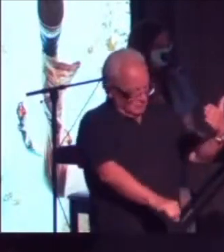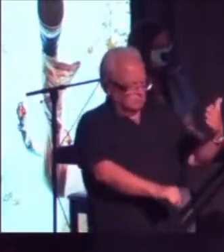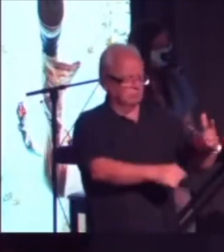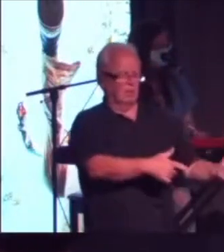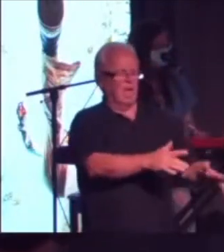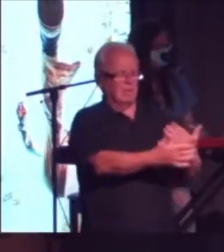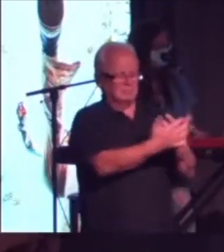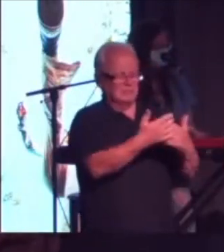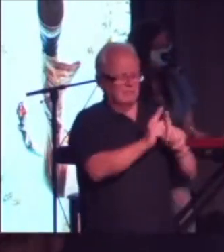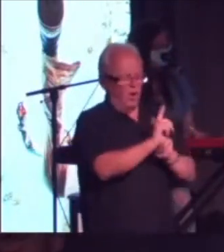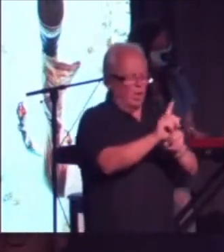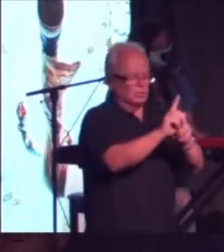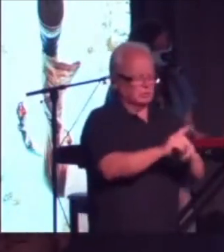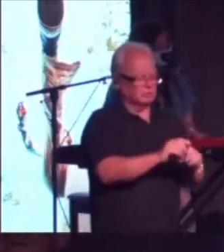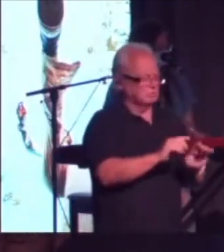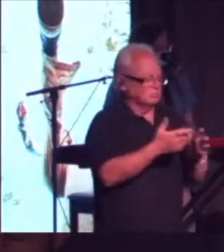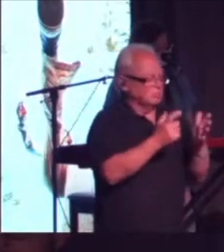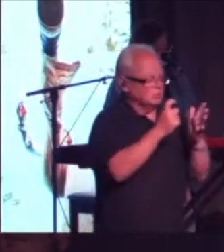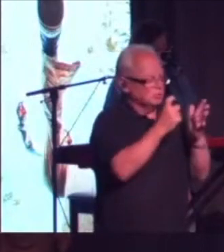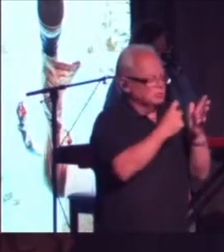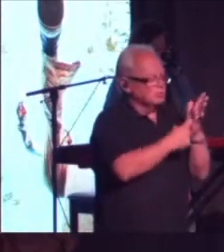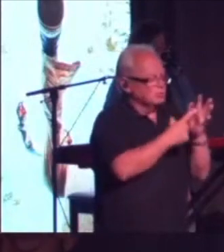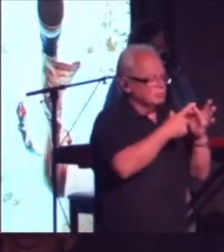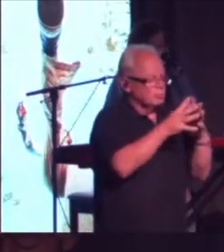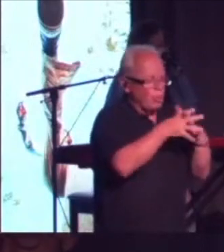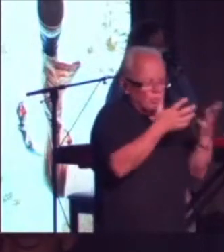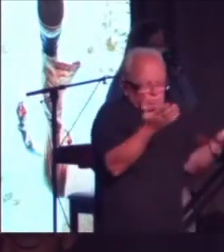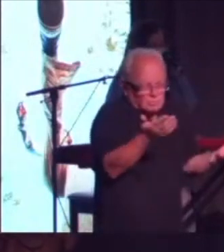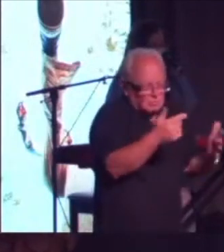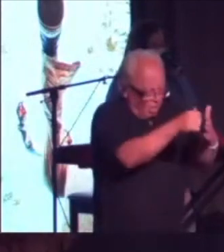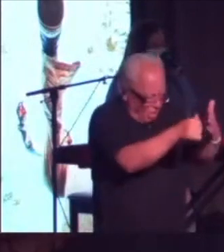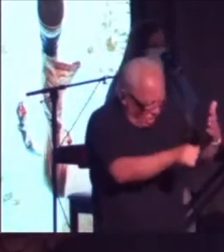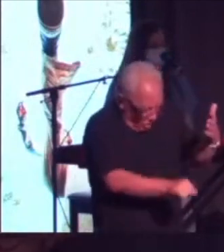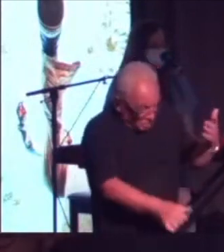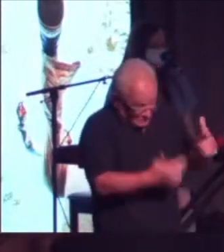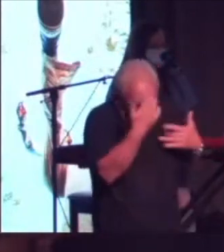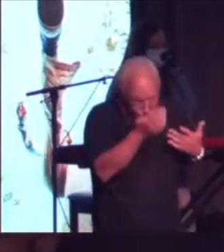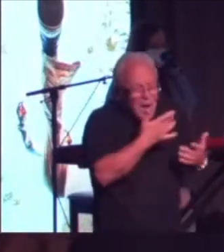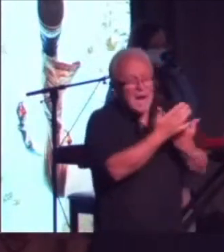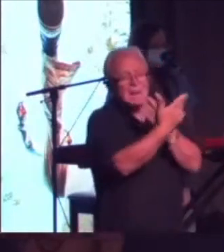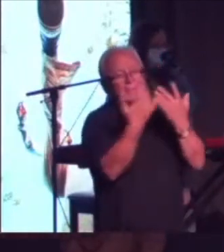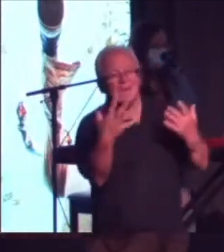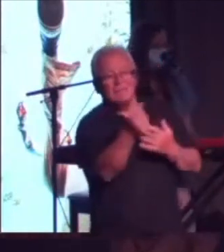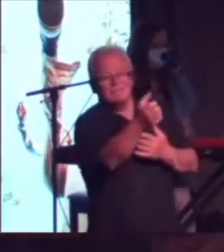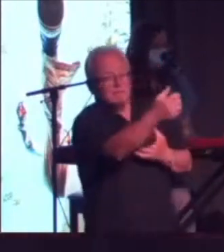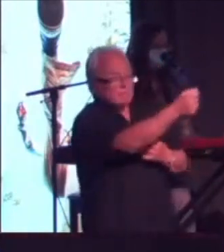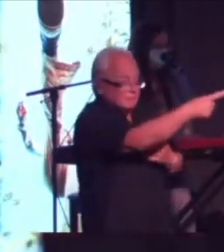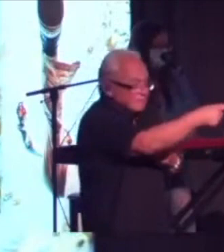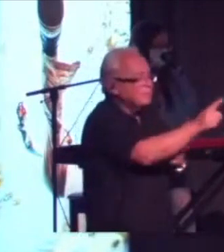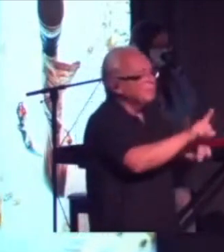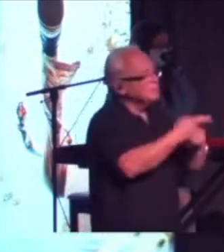or whatever it's called, how many teammates you have, how many associates. But I do know this. A man of